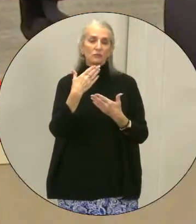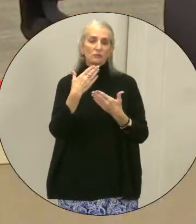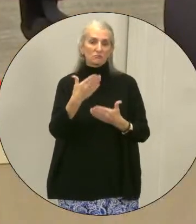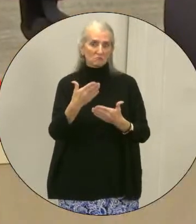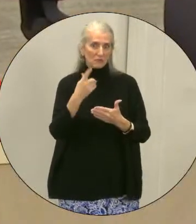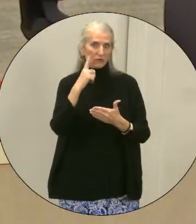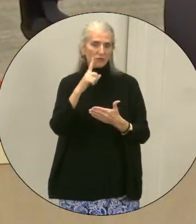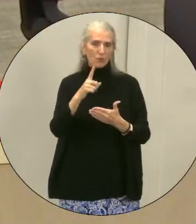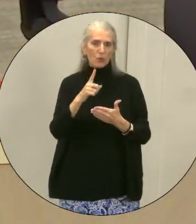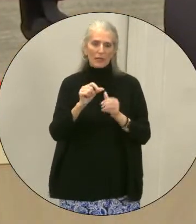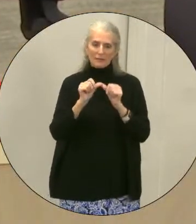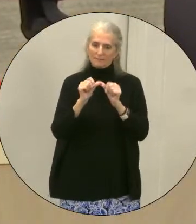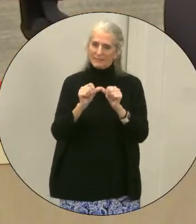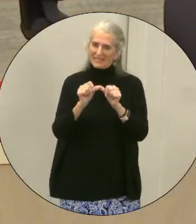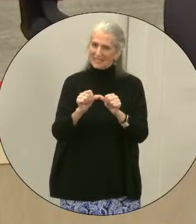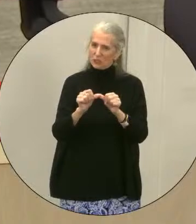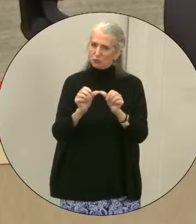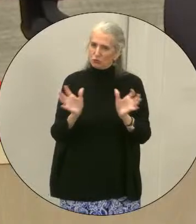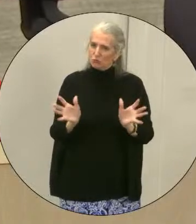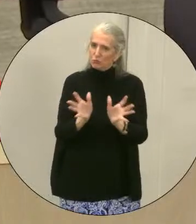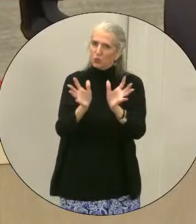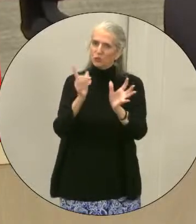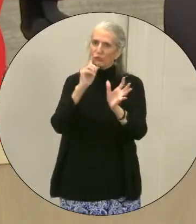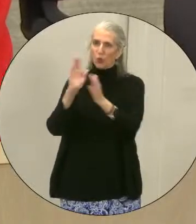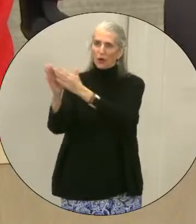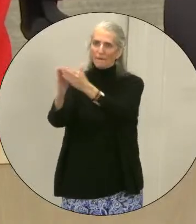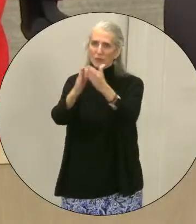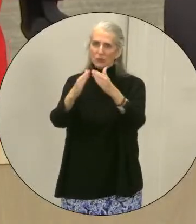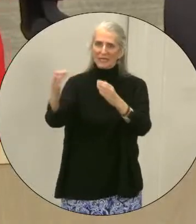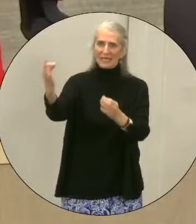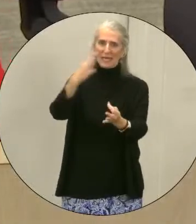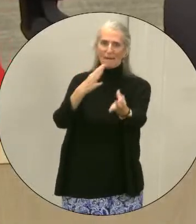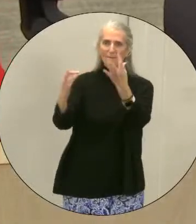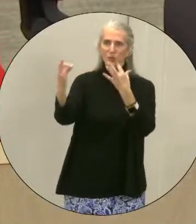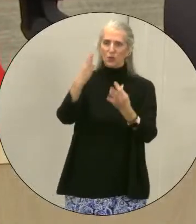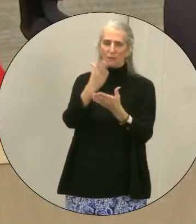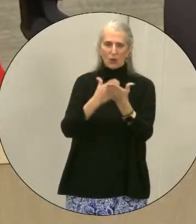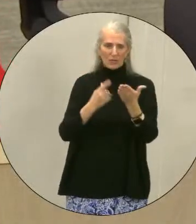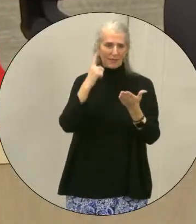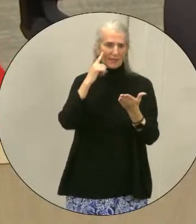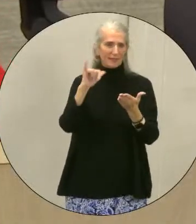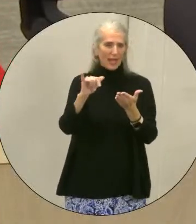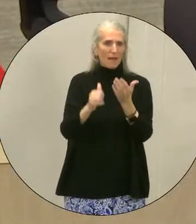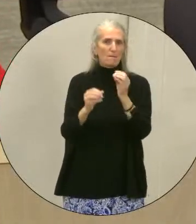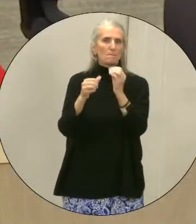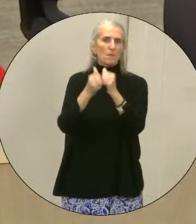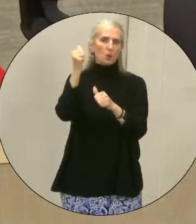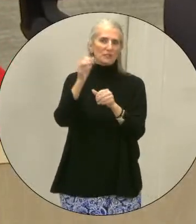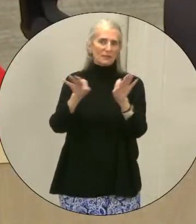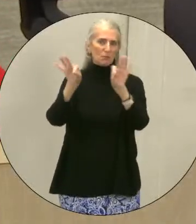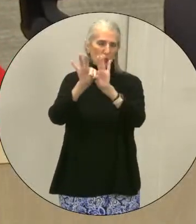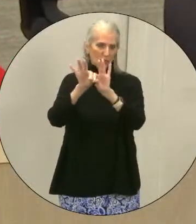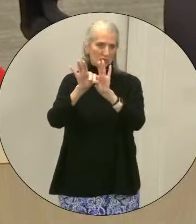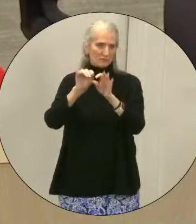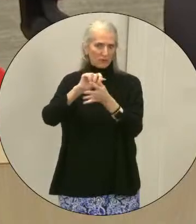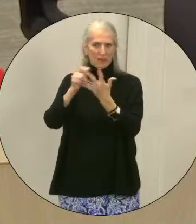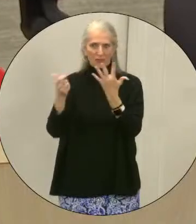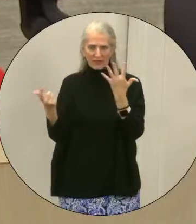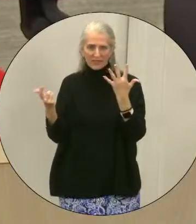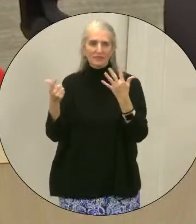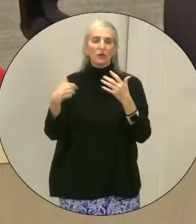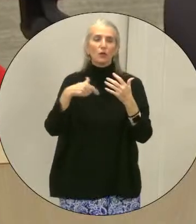for the community input part. And I think that was really important more than anything as we went through this process to include community,